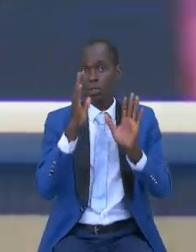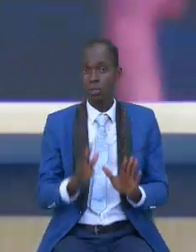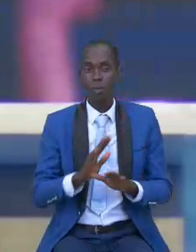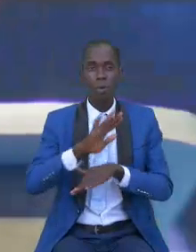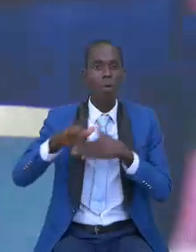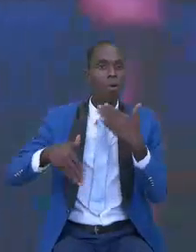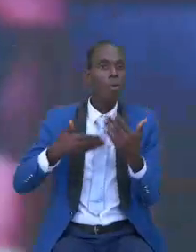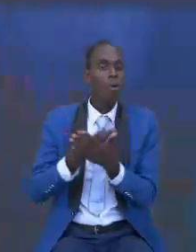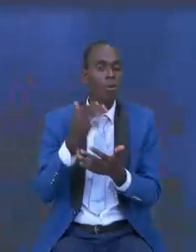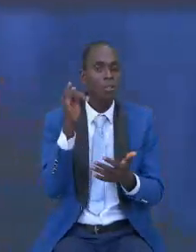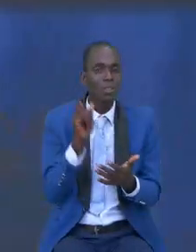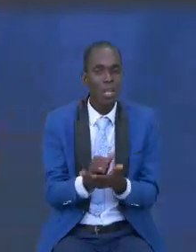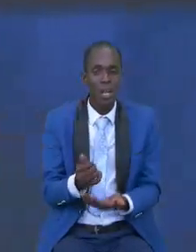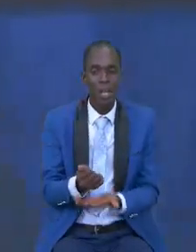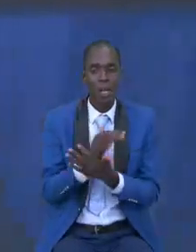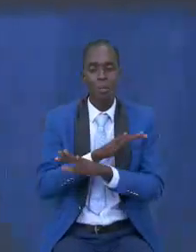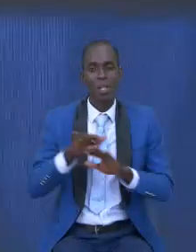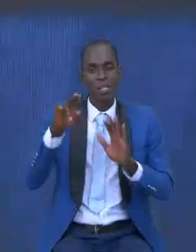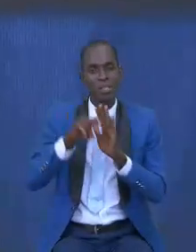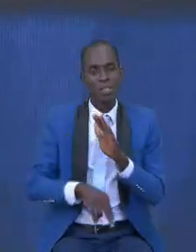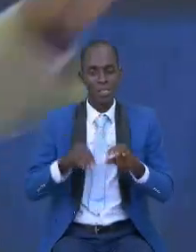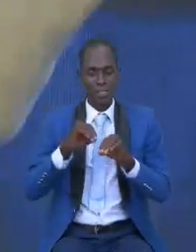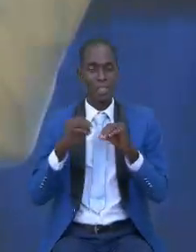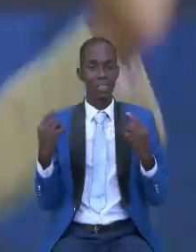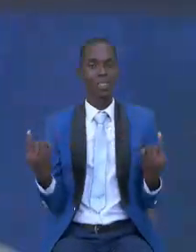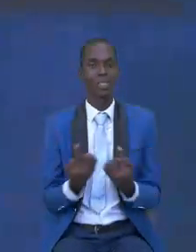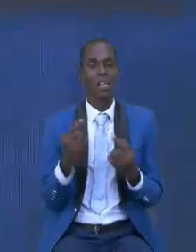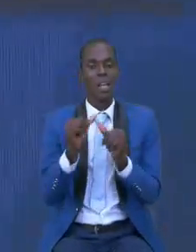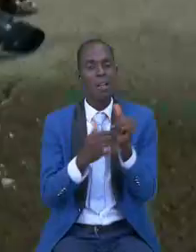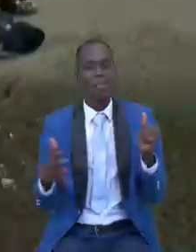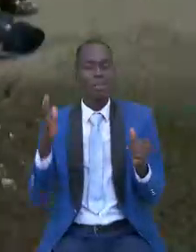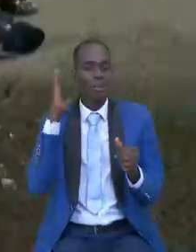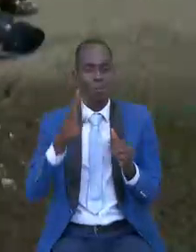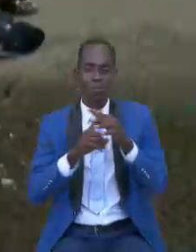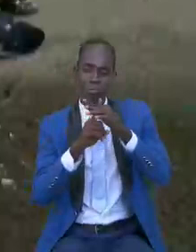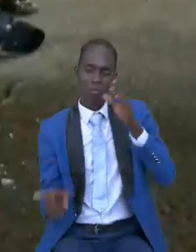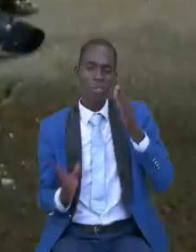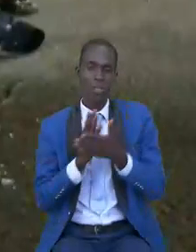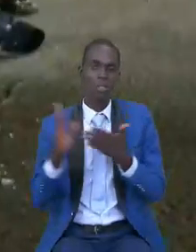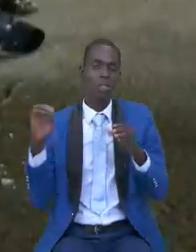that helplessness in sin, everything will vanish away.